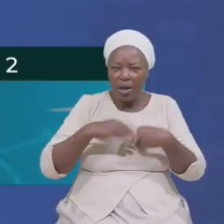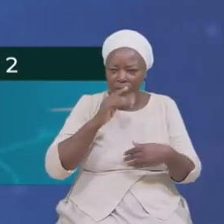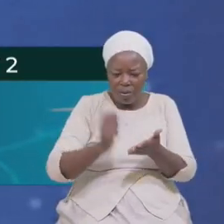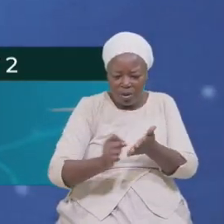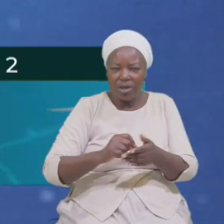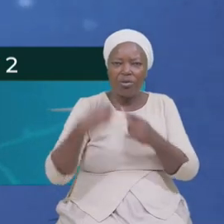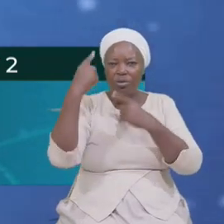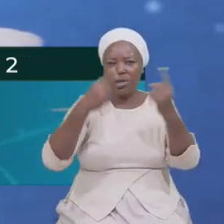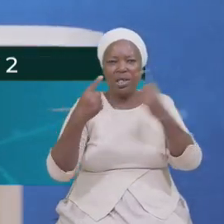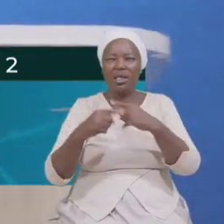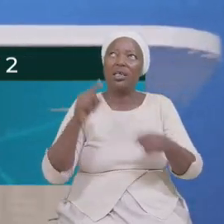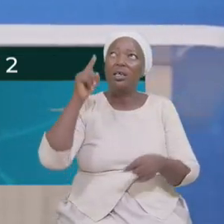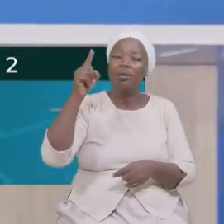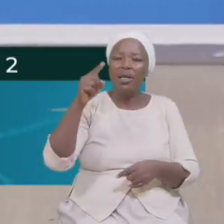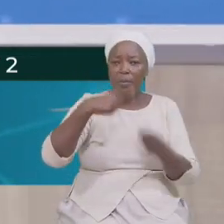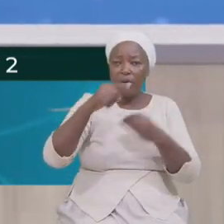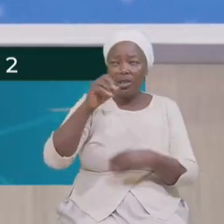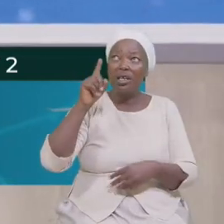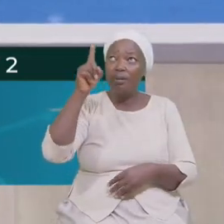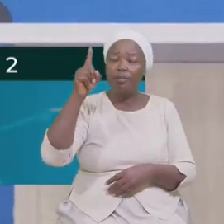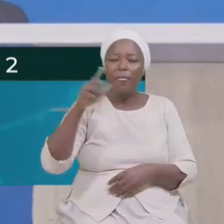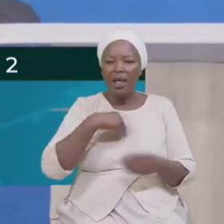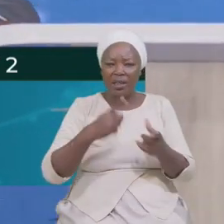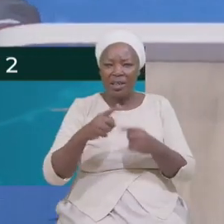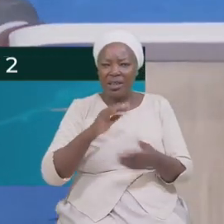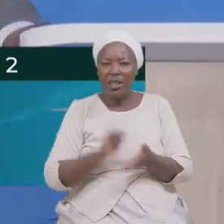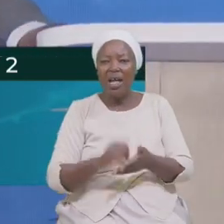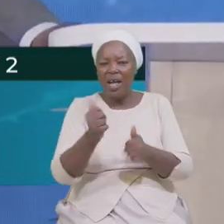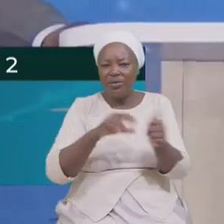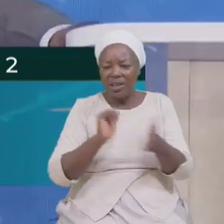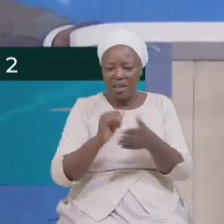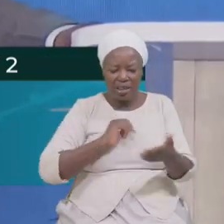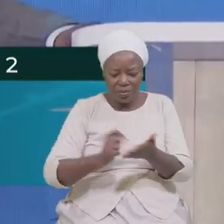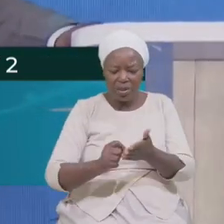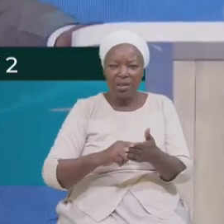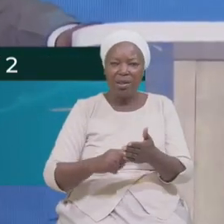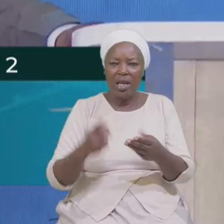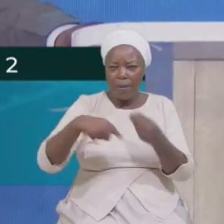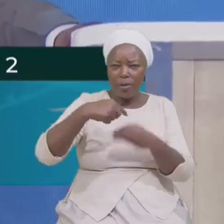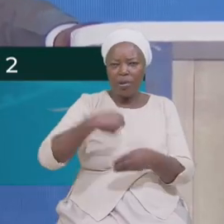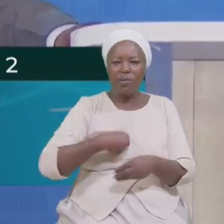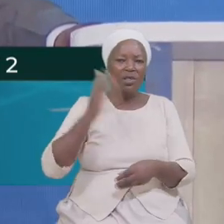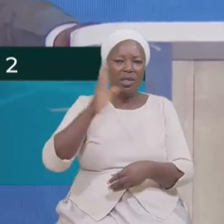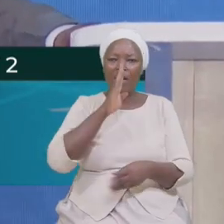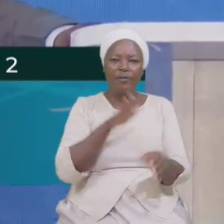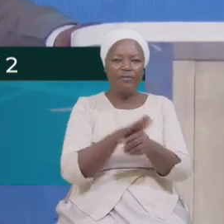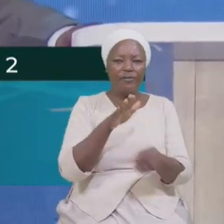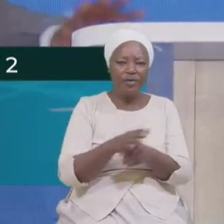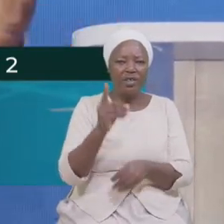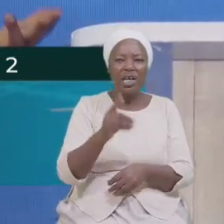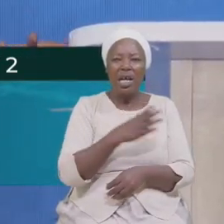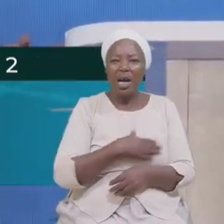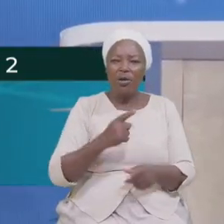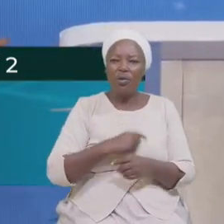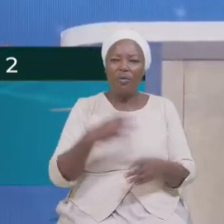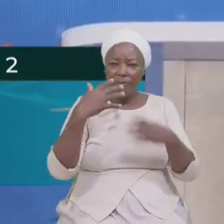said, everything that is written concerning me shall be fulfilled, will be accomplished, will have an